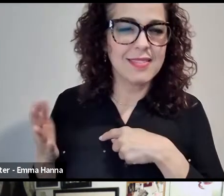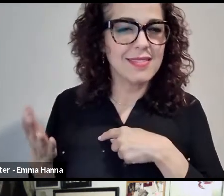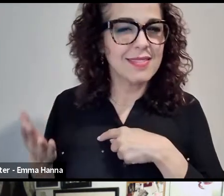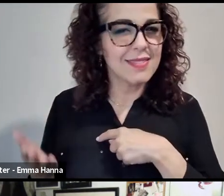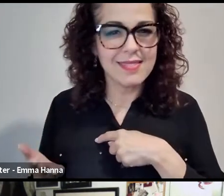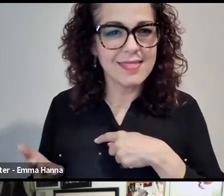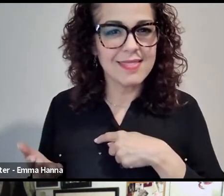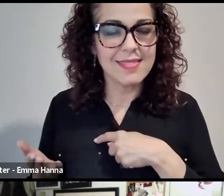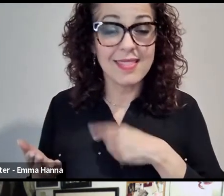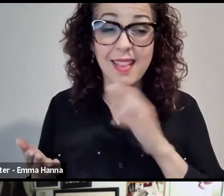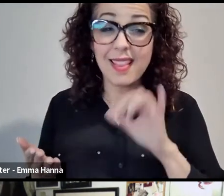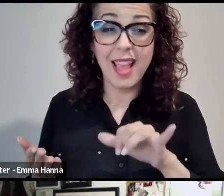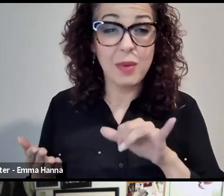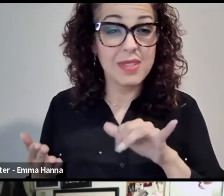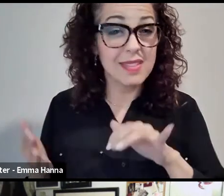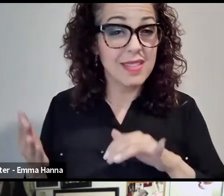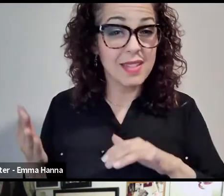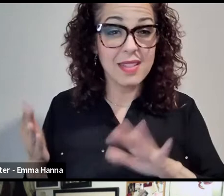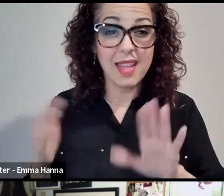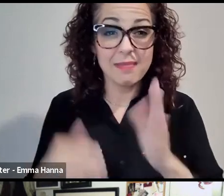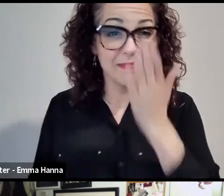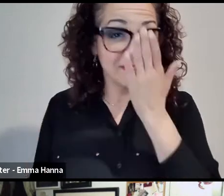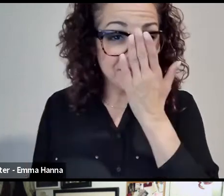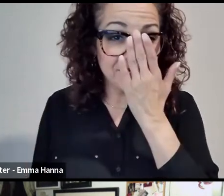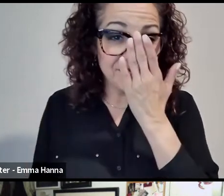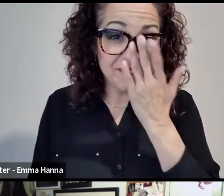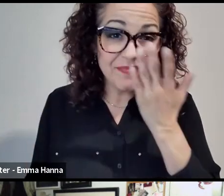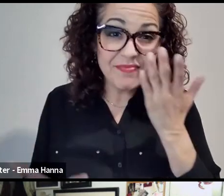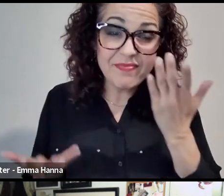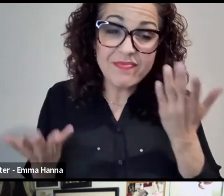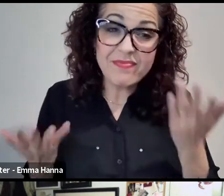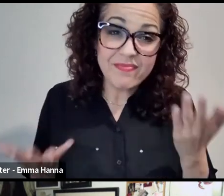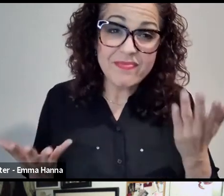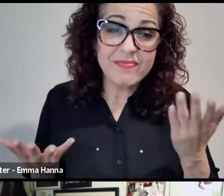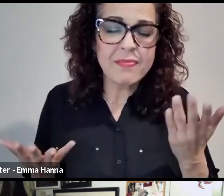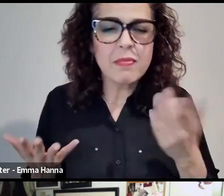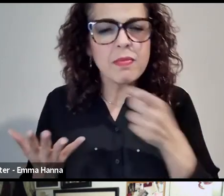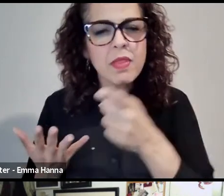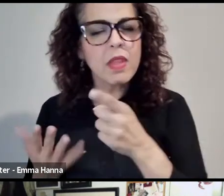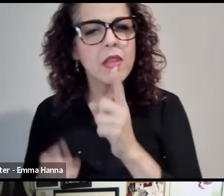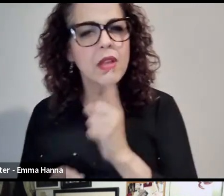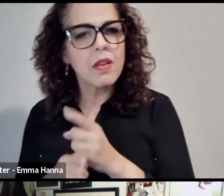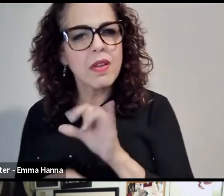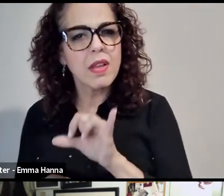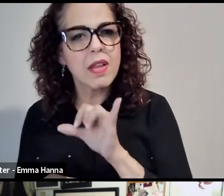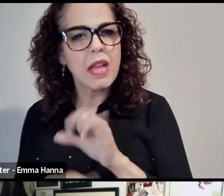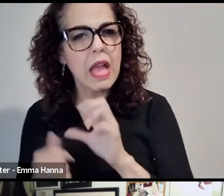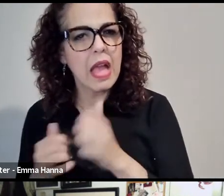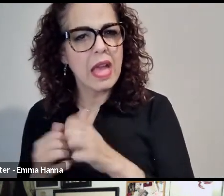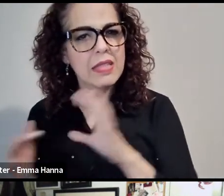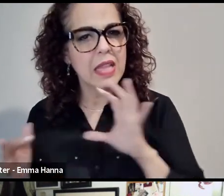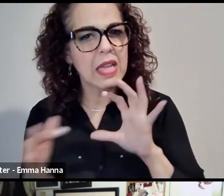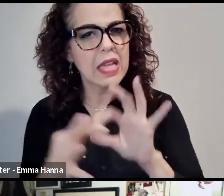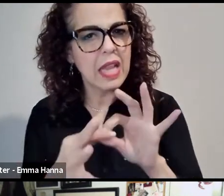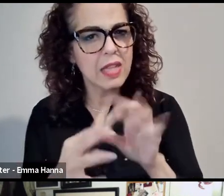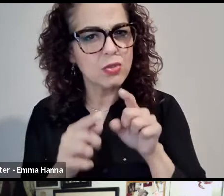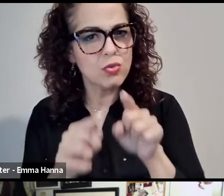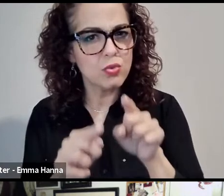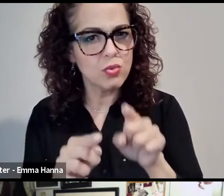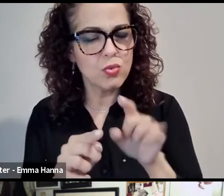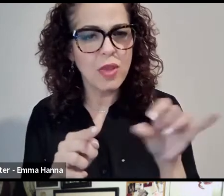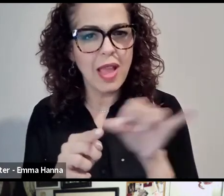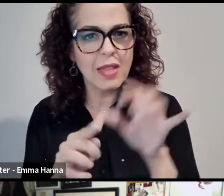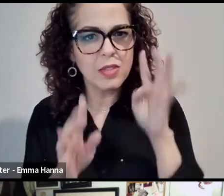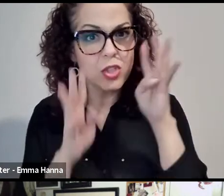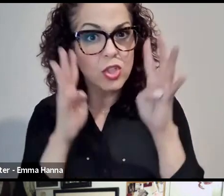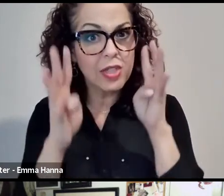dead end road. All right. So, and how does that connect though to you as a creator, having become like